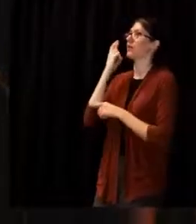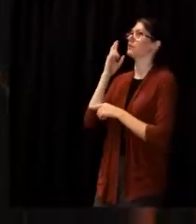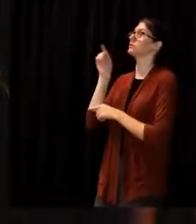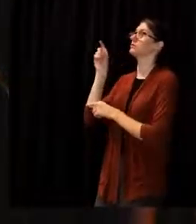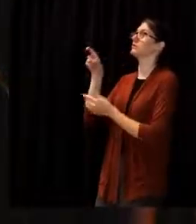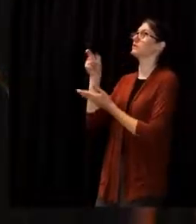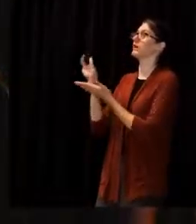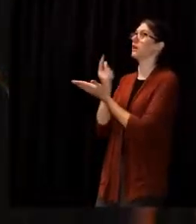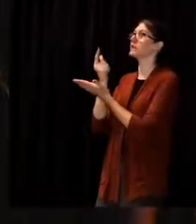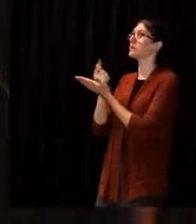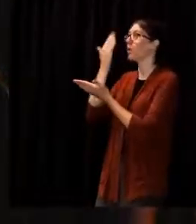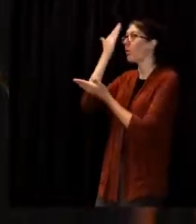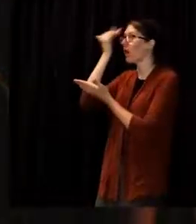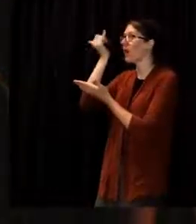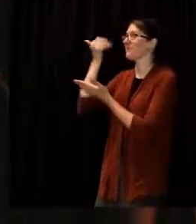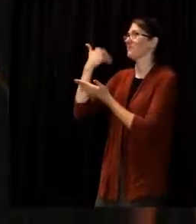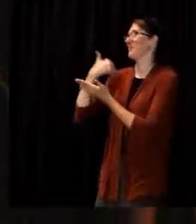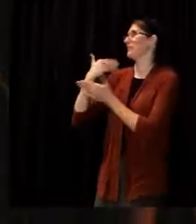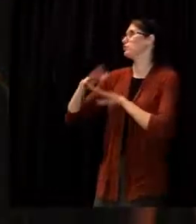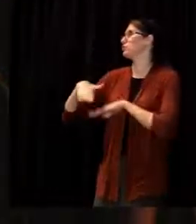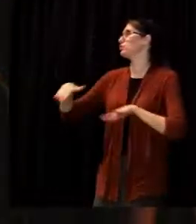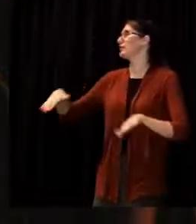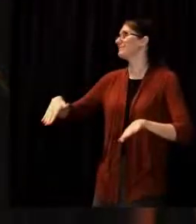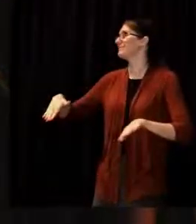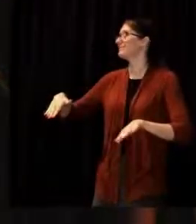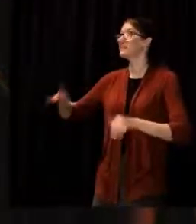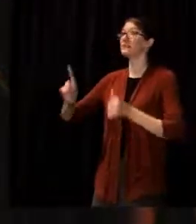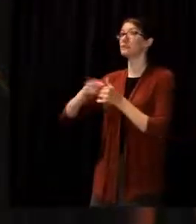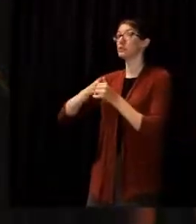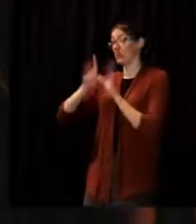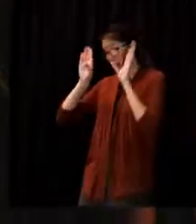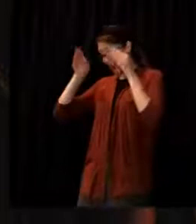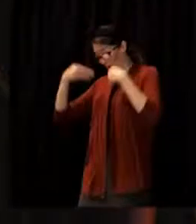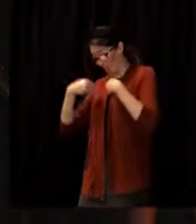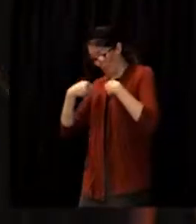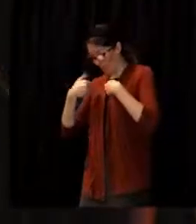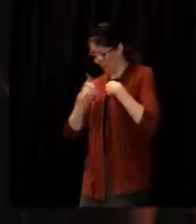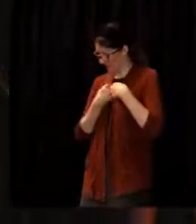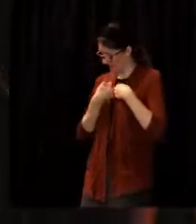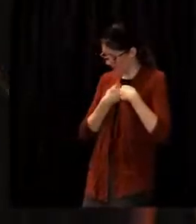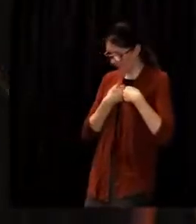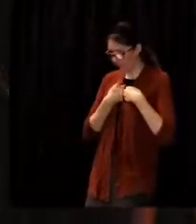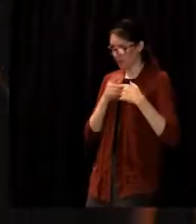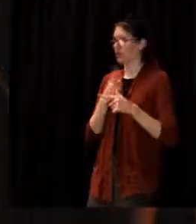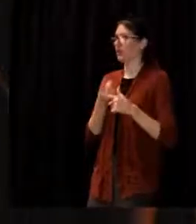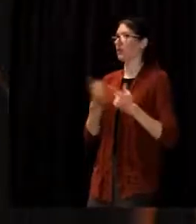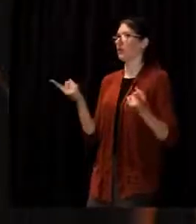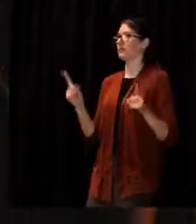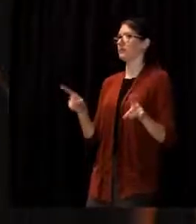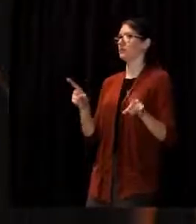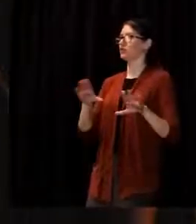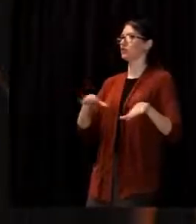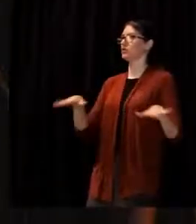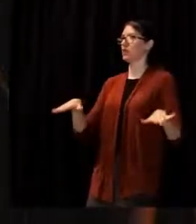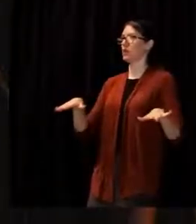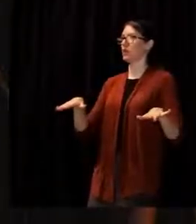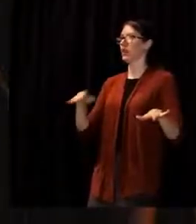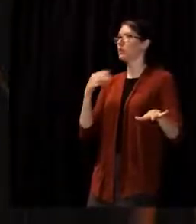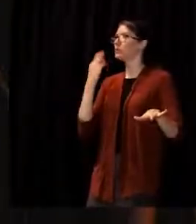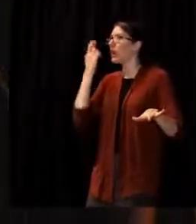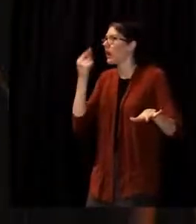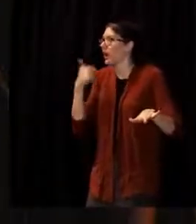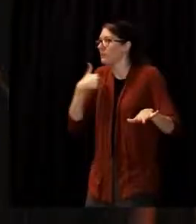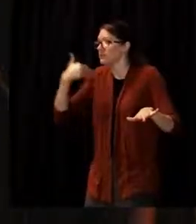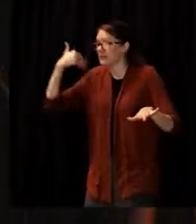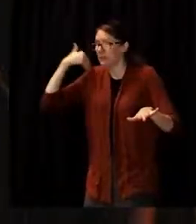revolves around them and their life and what's going on. All of a sudden, this child enters into the picture, and they look at this and they go, oh my goodness, I'm responsible for